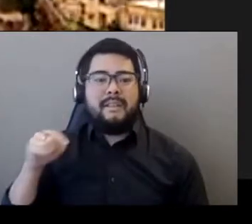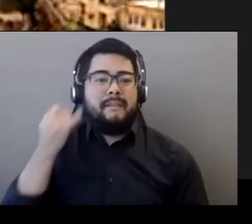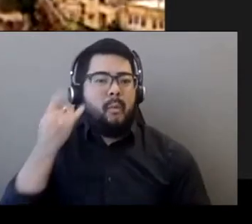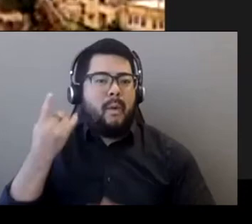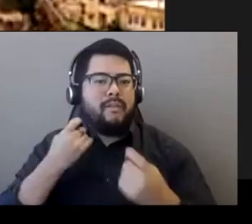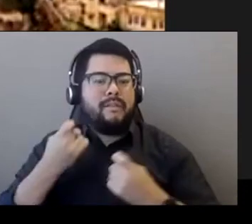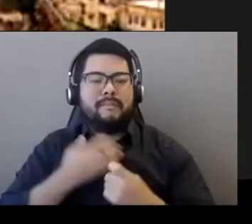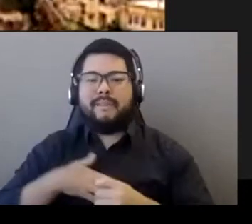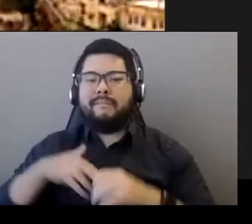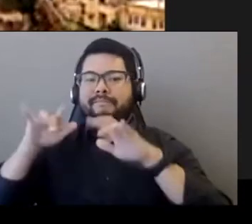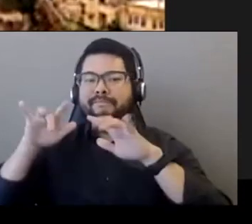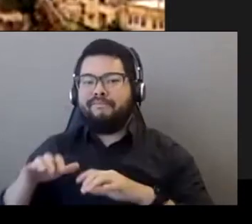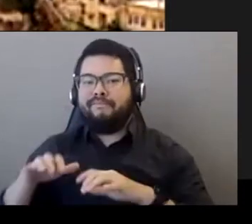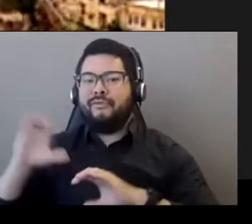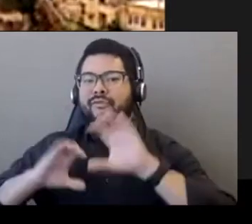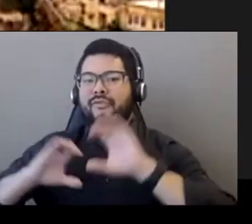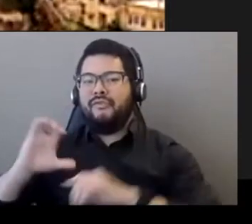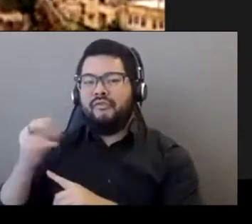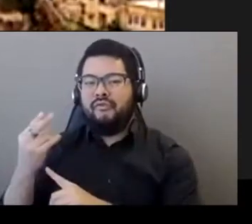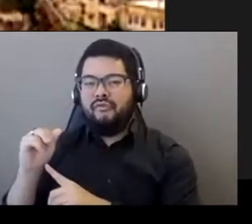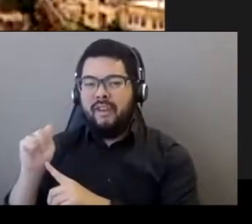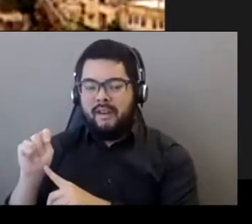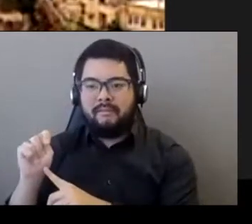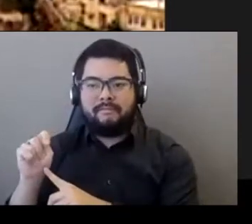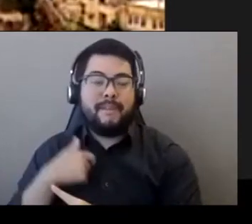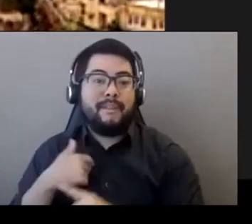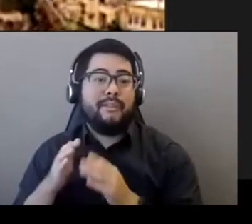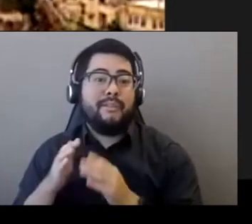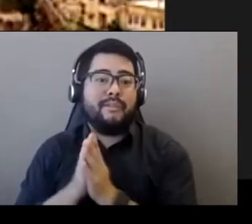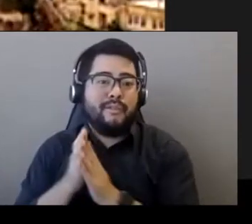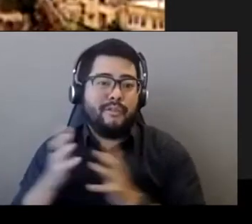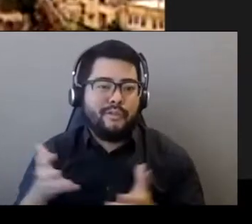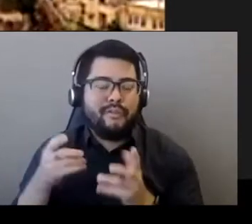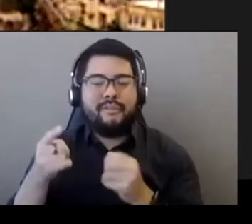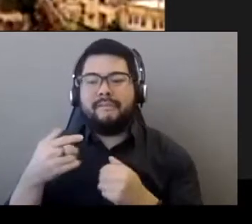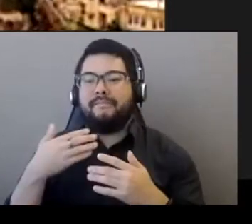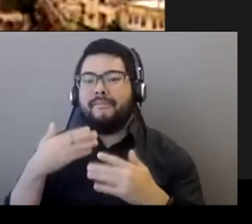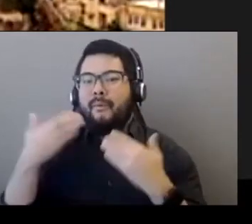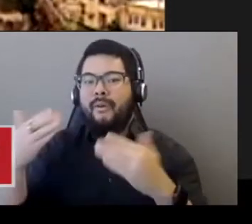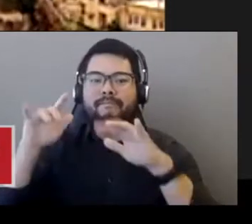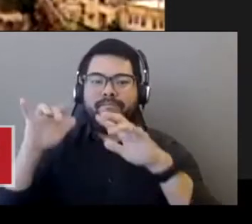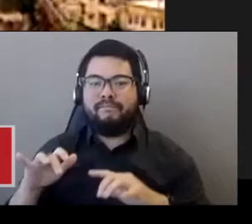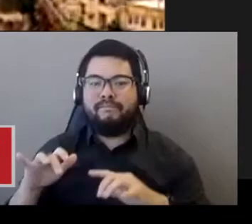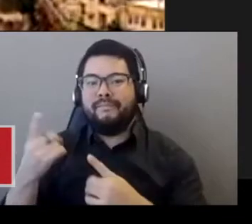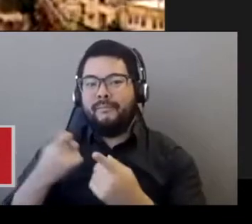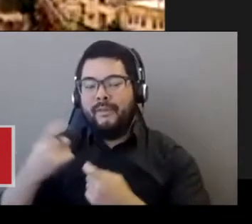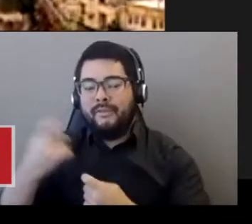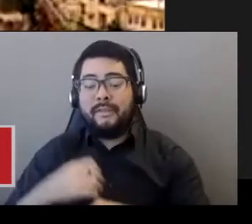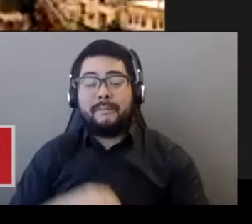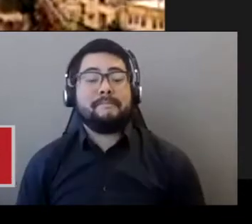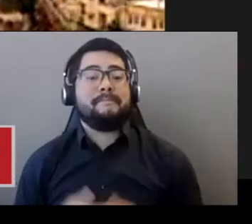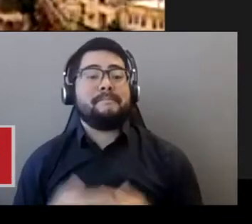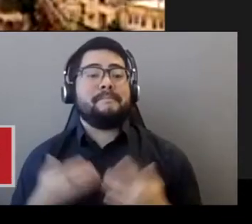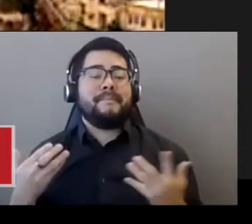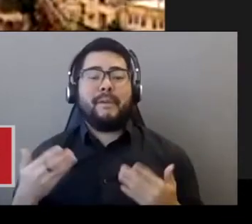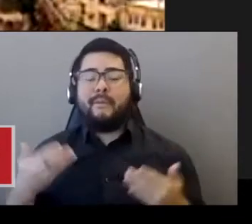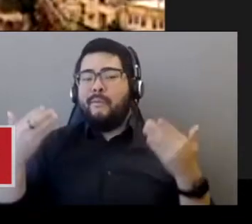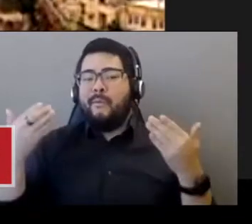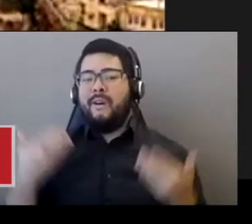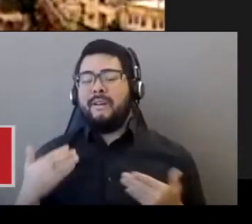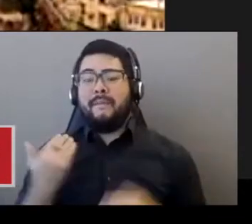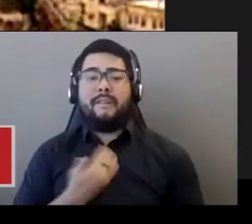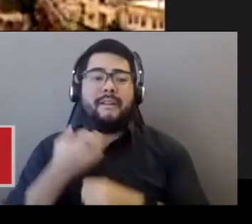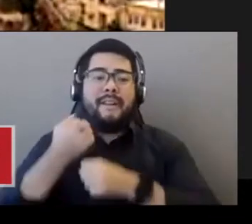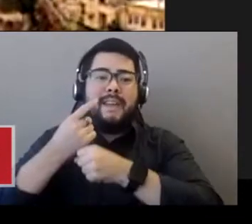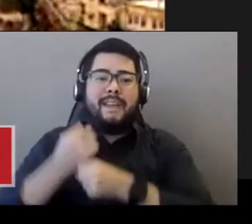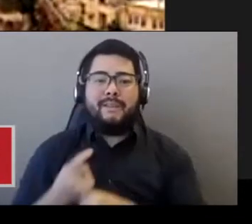questions. I'll encourage you to ask questions, so please do. Welcome to our annual Phillip